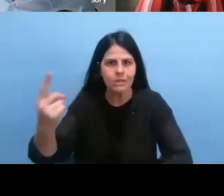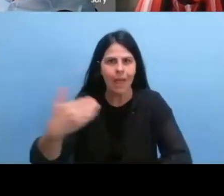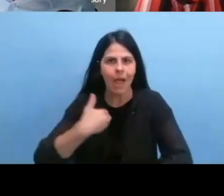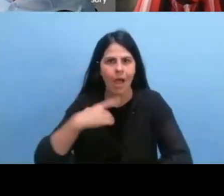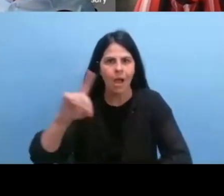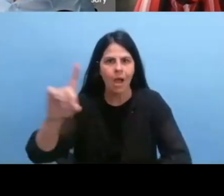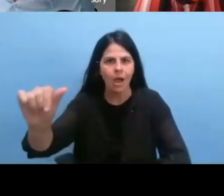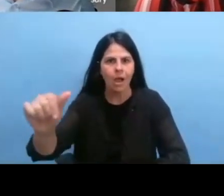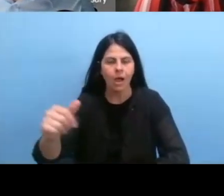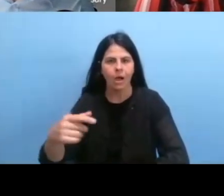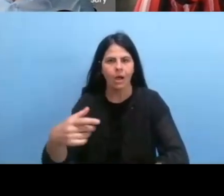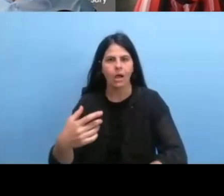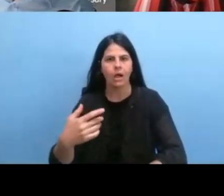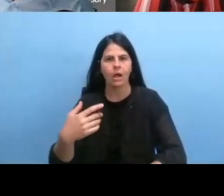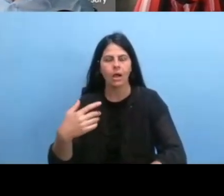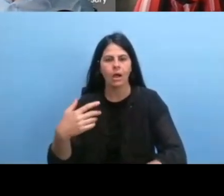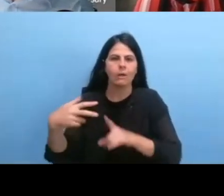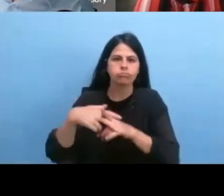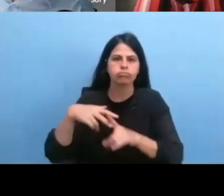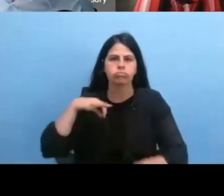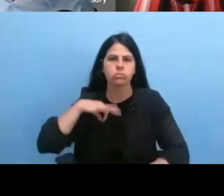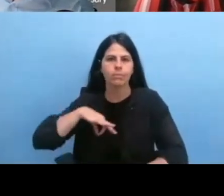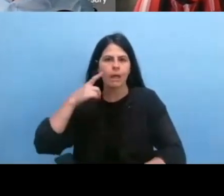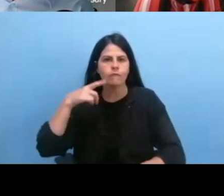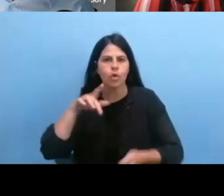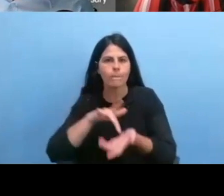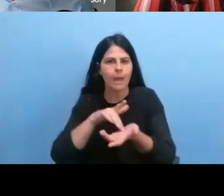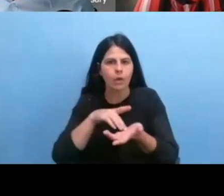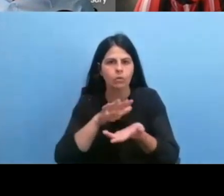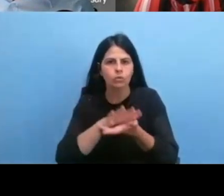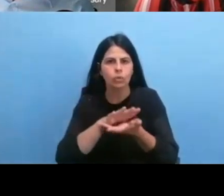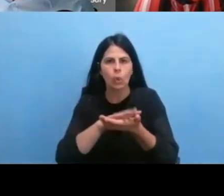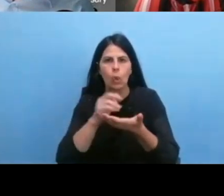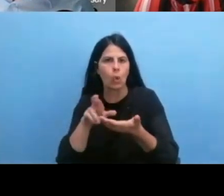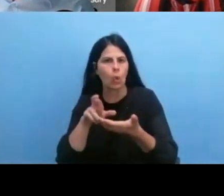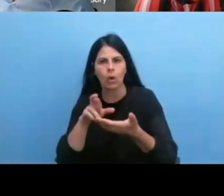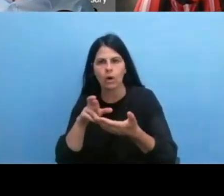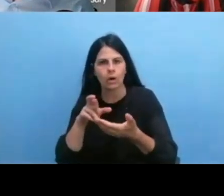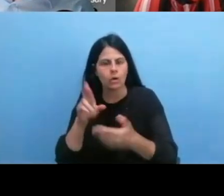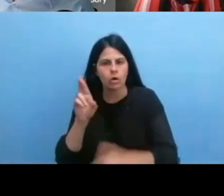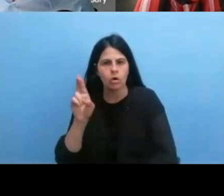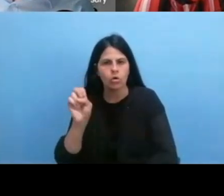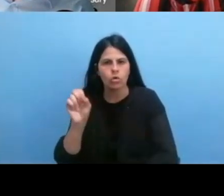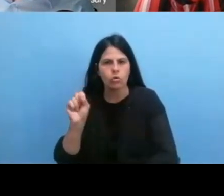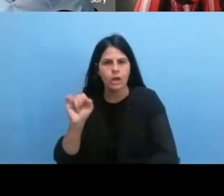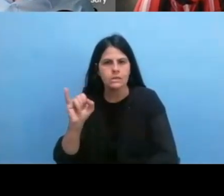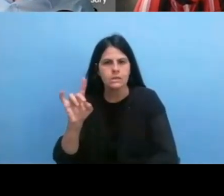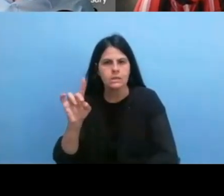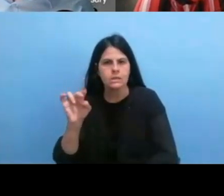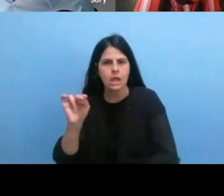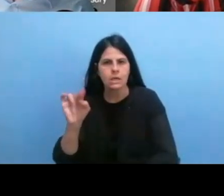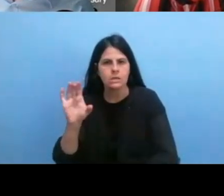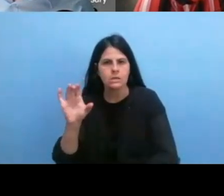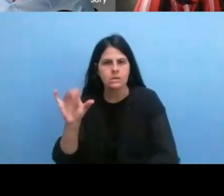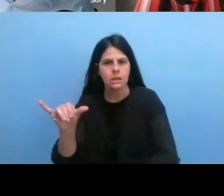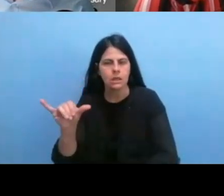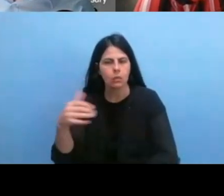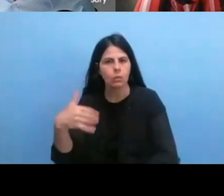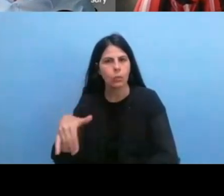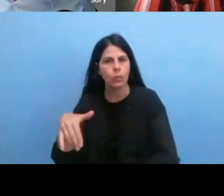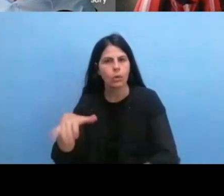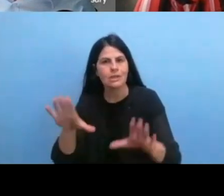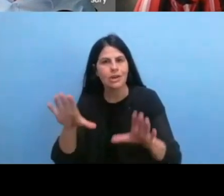disability applying to medical school or to residency. Like, what an opportunity that we have here